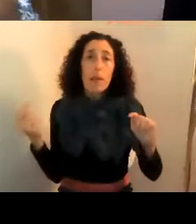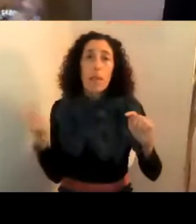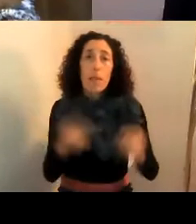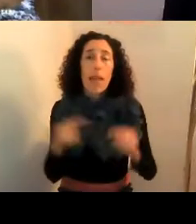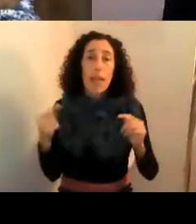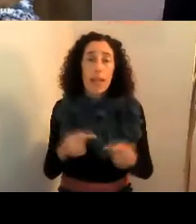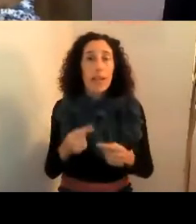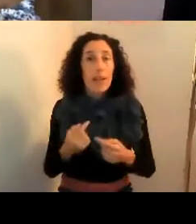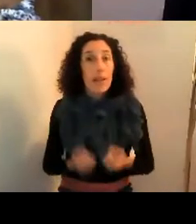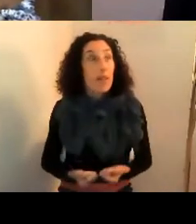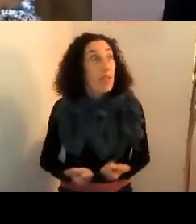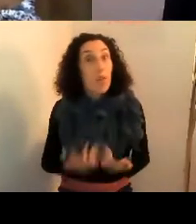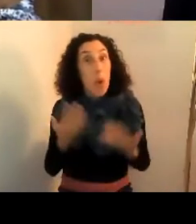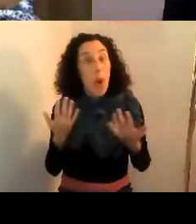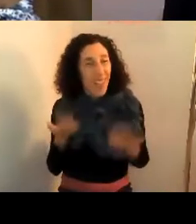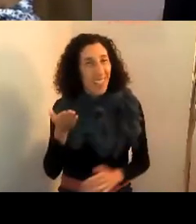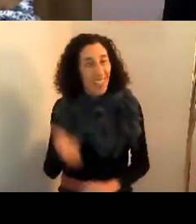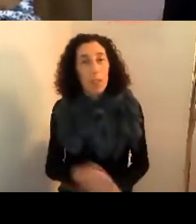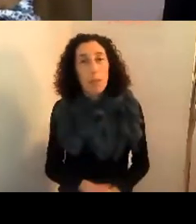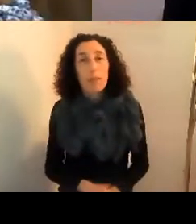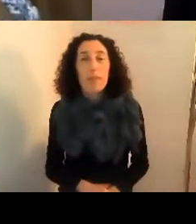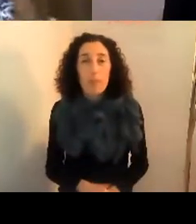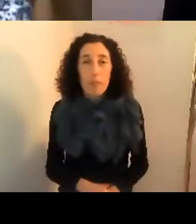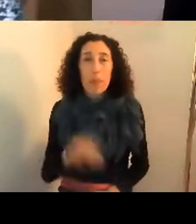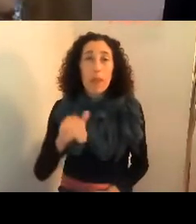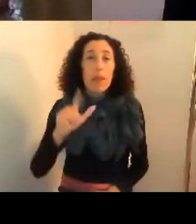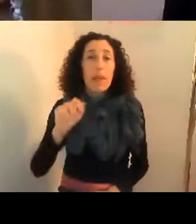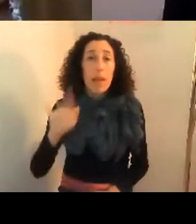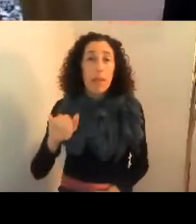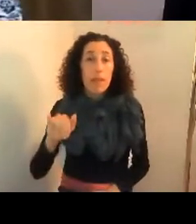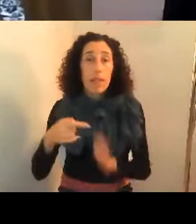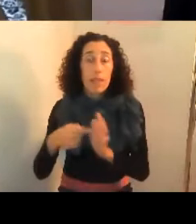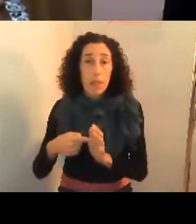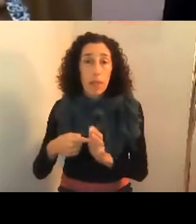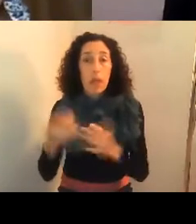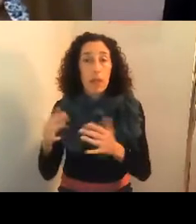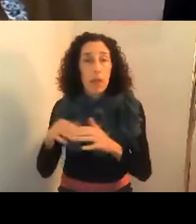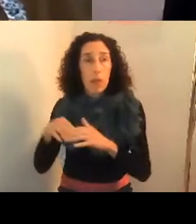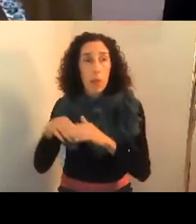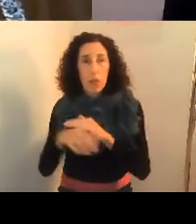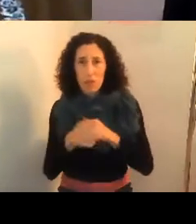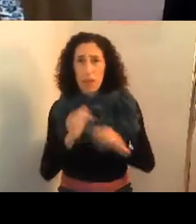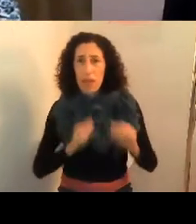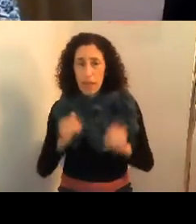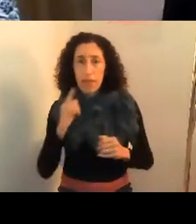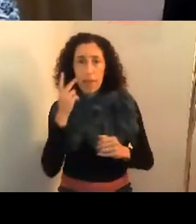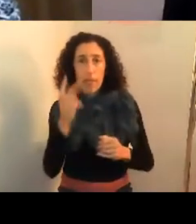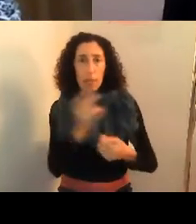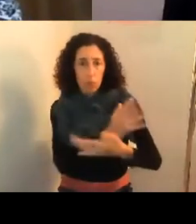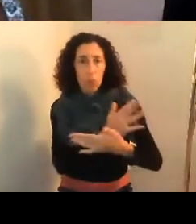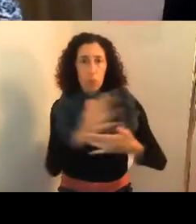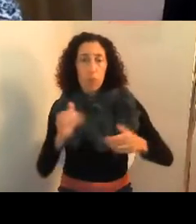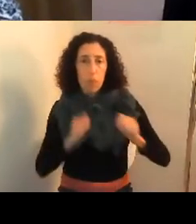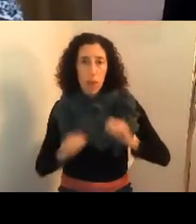aspiration. And so you go from our lobby exhibit into seeing the play. And after every show, this is the holistic part of our